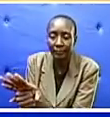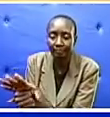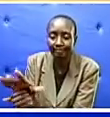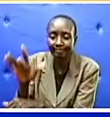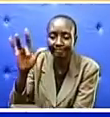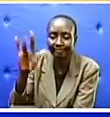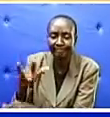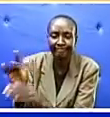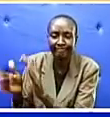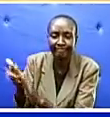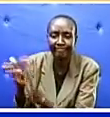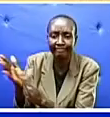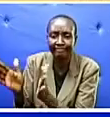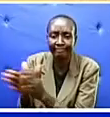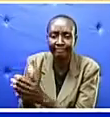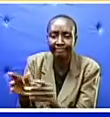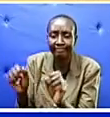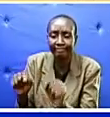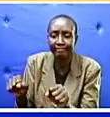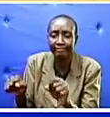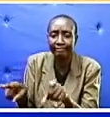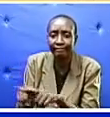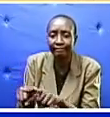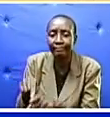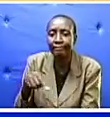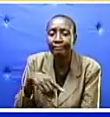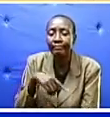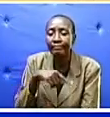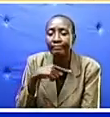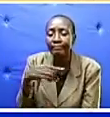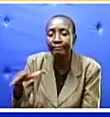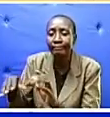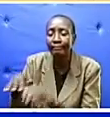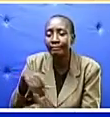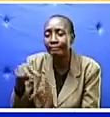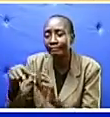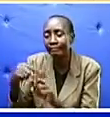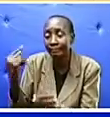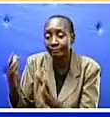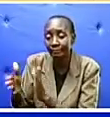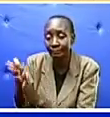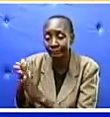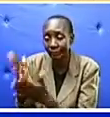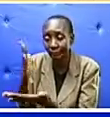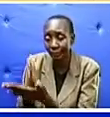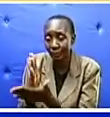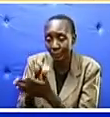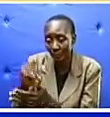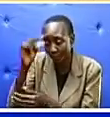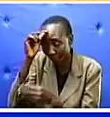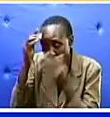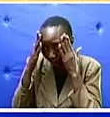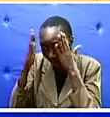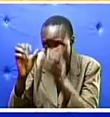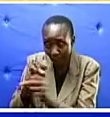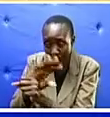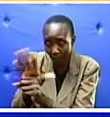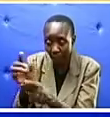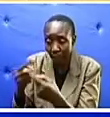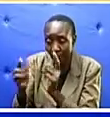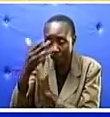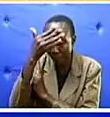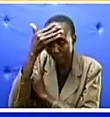to take you down. Sure. So I add the government, as much as they are focusing on COVID-19, let them not forget